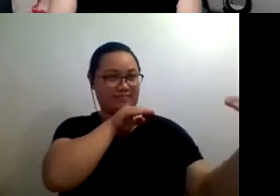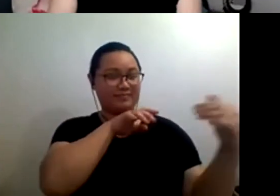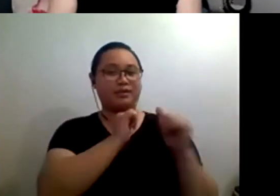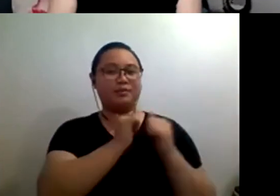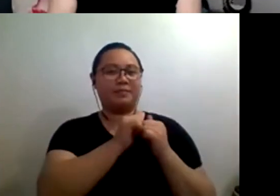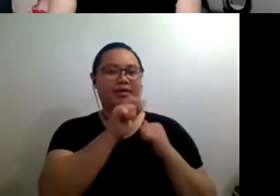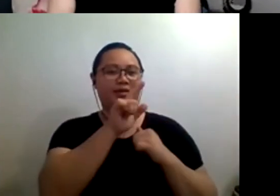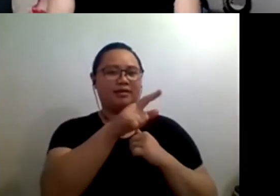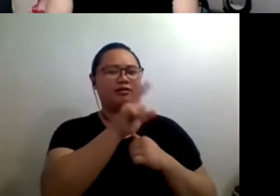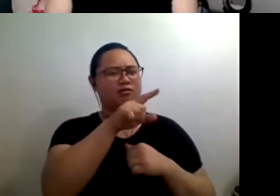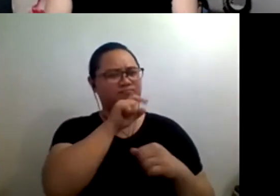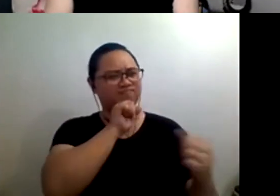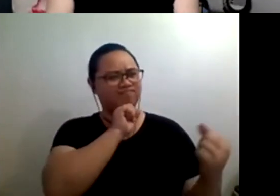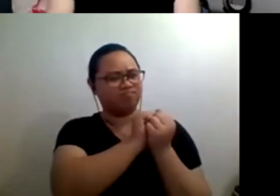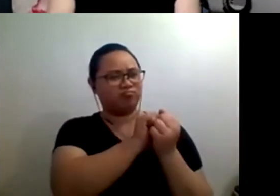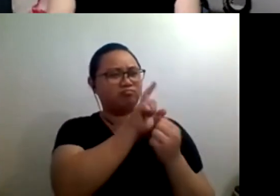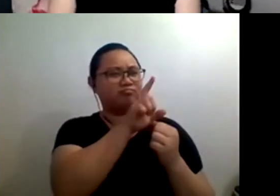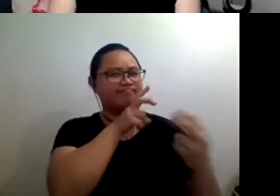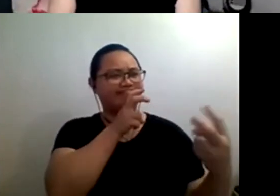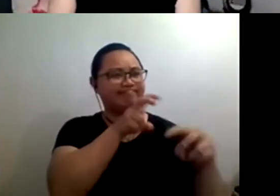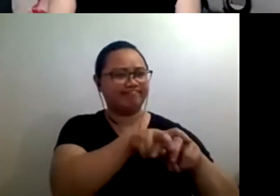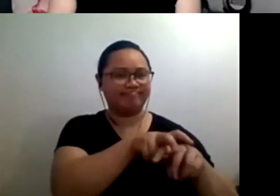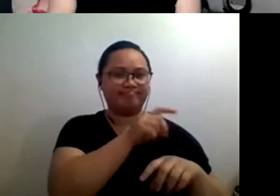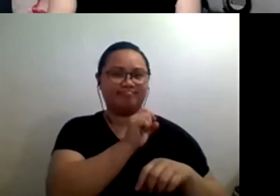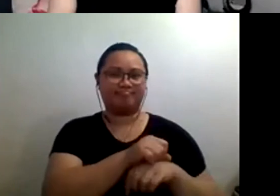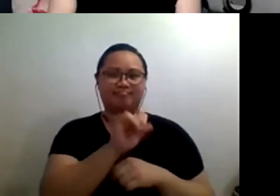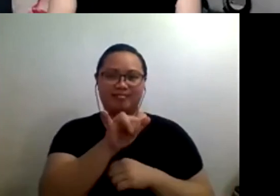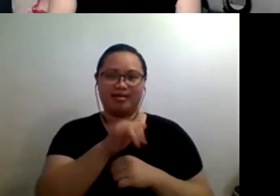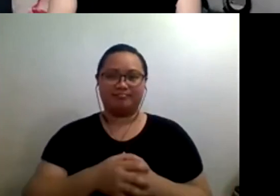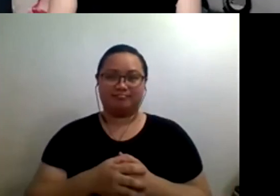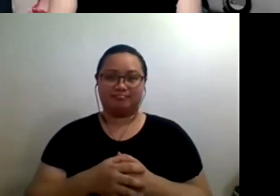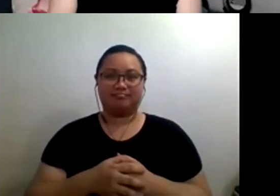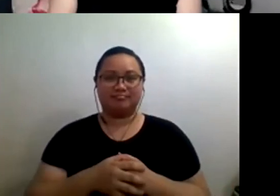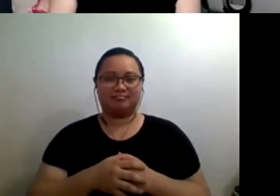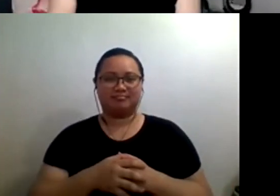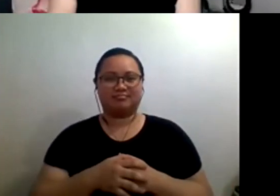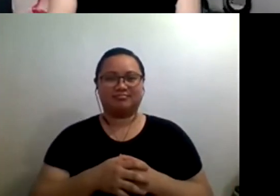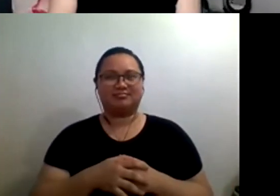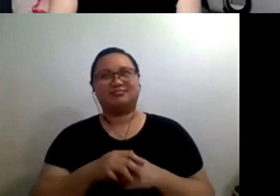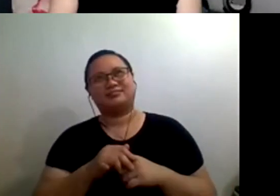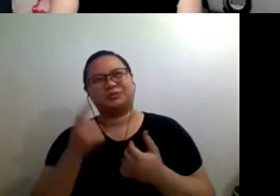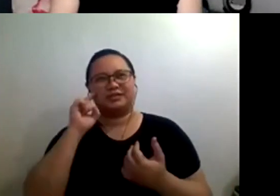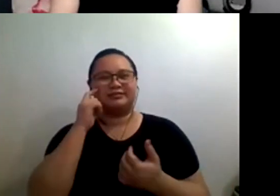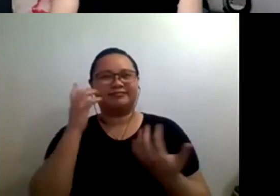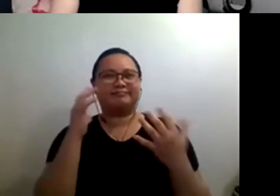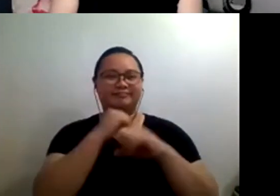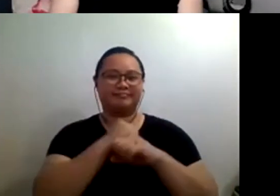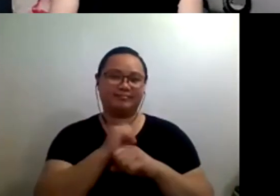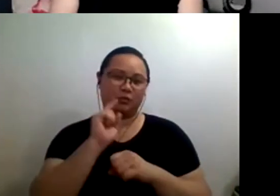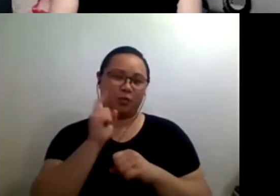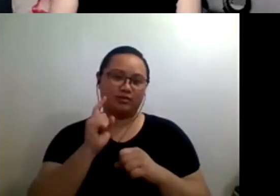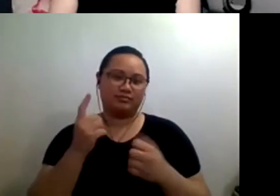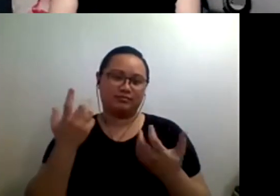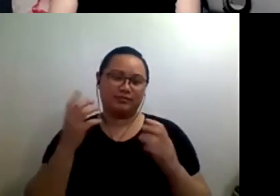person in that hole, in that pit. So yun, so in a nutshell, yun yung difference between sympathy and empathy. Whereas